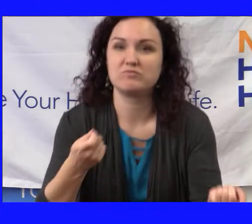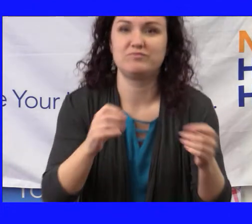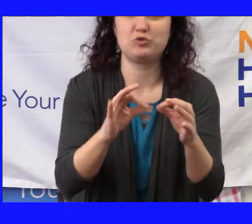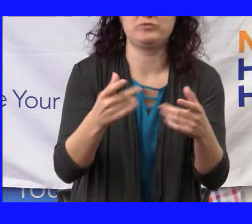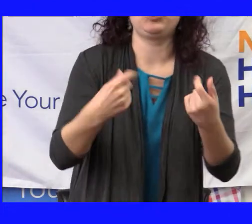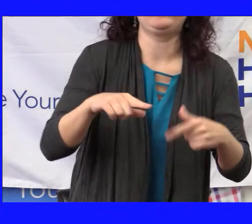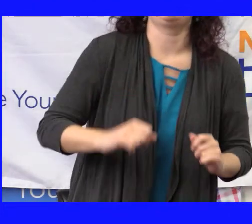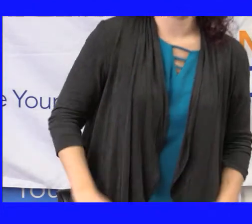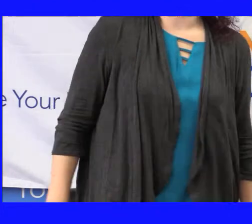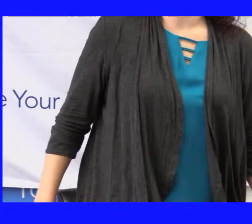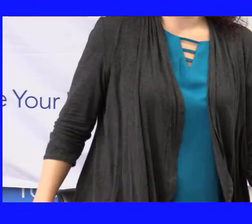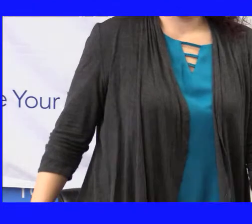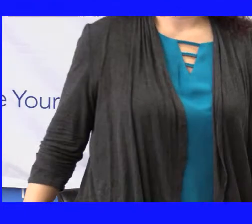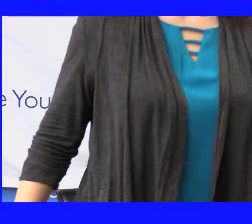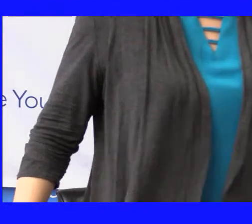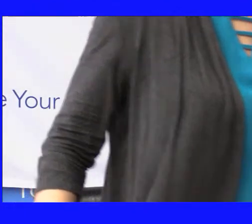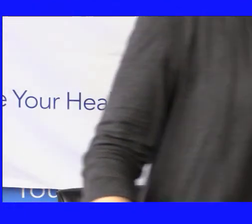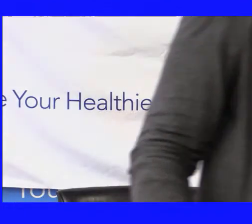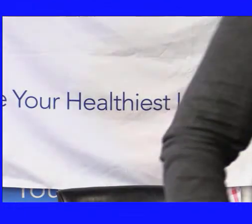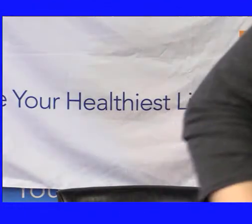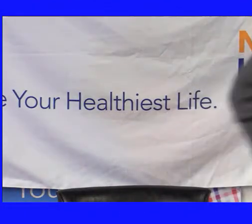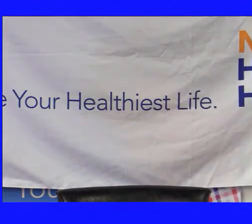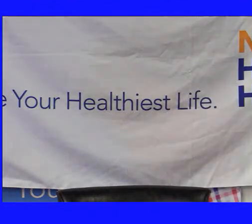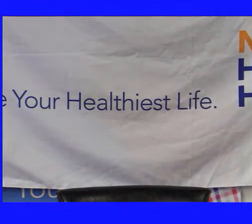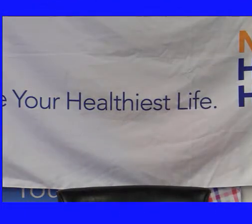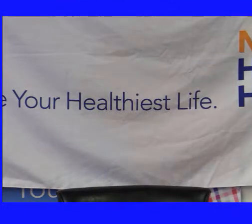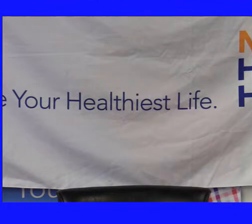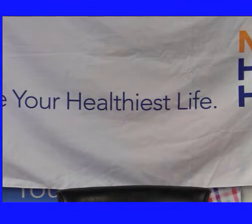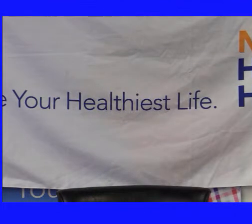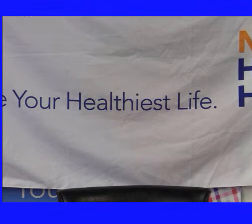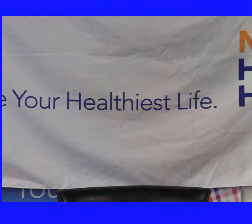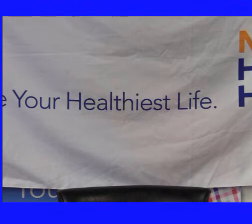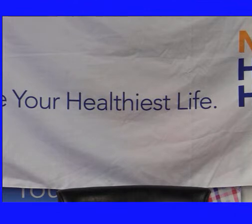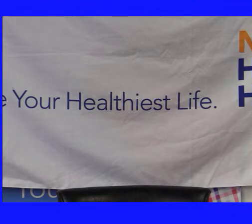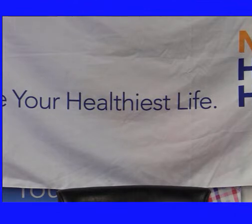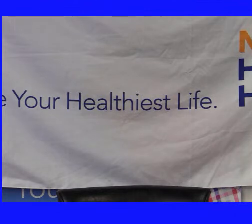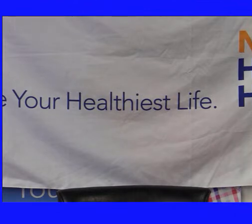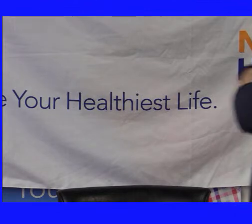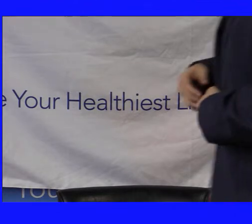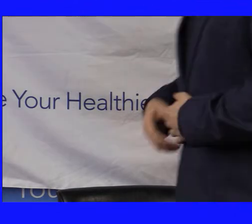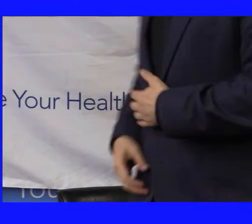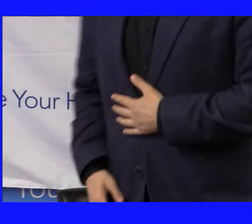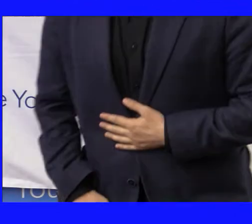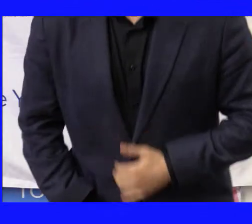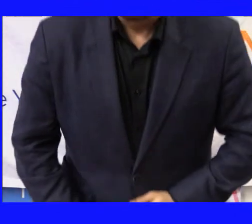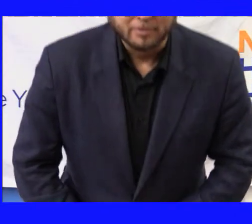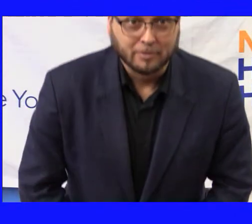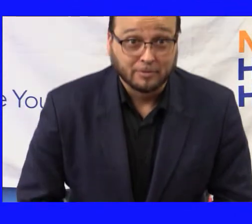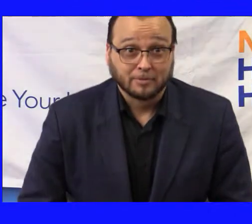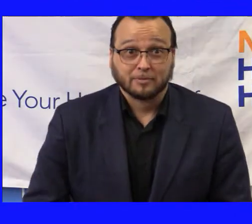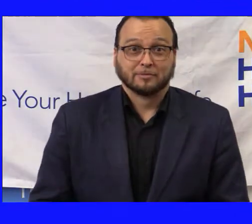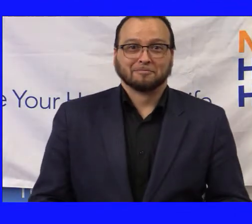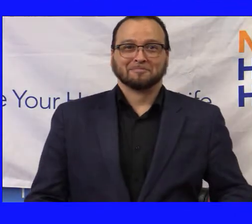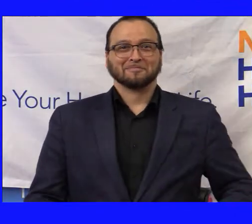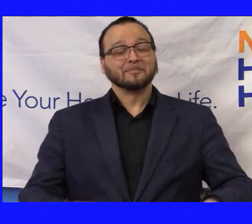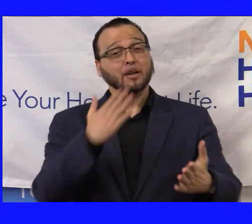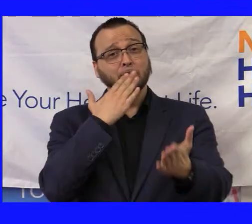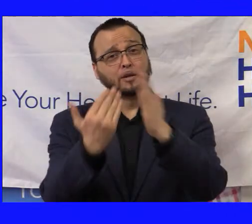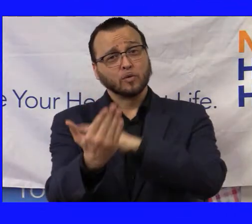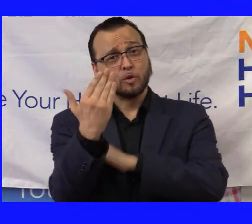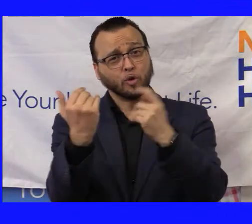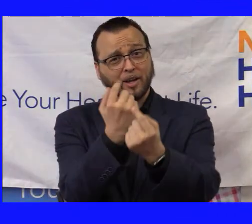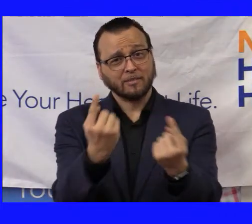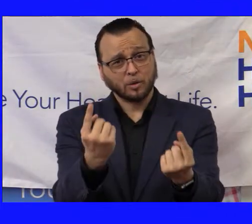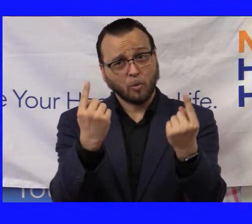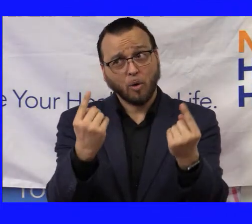we truncate these next presentations as best we can. So on to Dr. Shah. Yes, good morning,